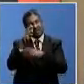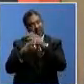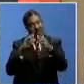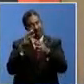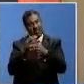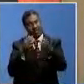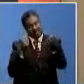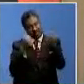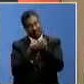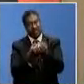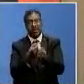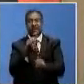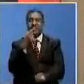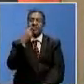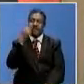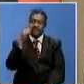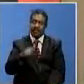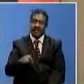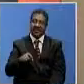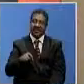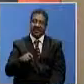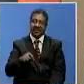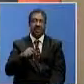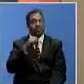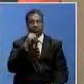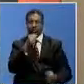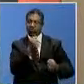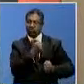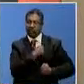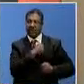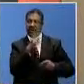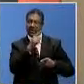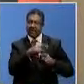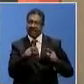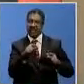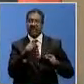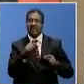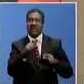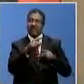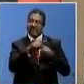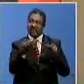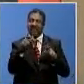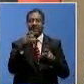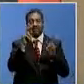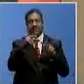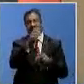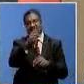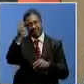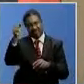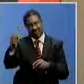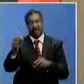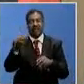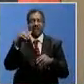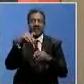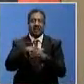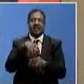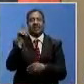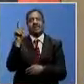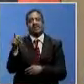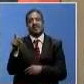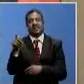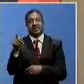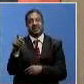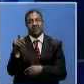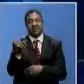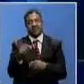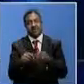for restoration civilian rule in Guinea. The president's statement has been availed to ZNBC News by his special assistant